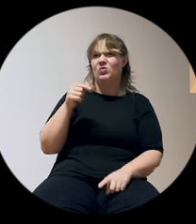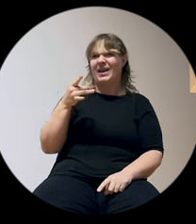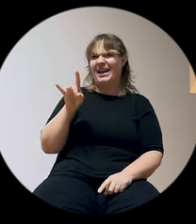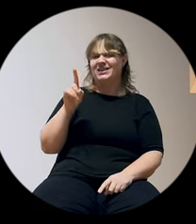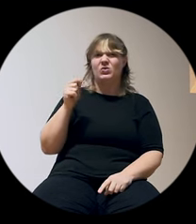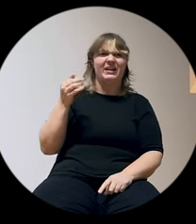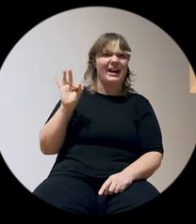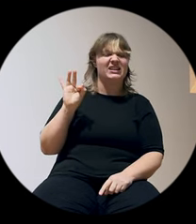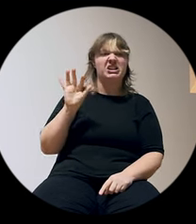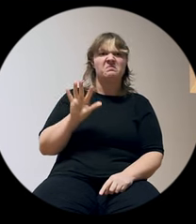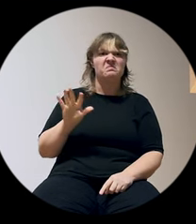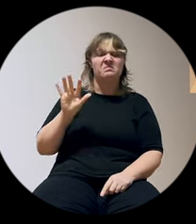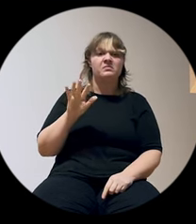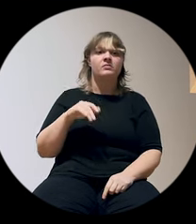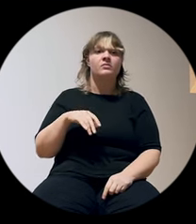or 19, and